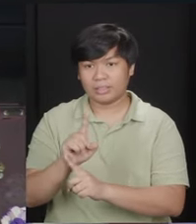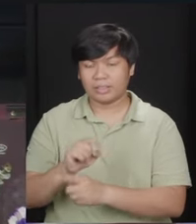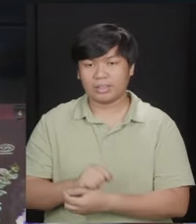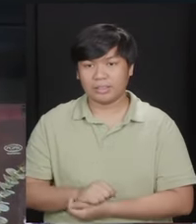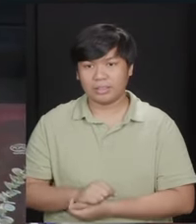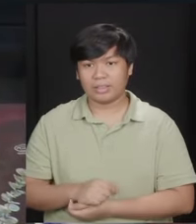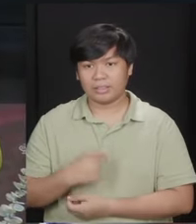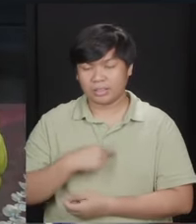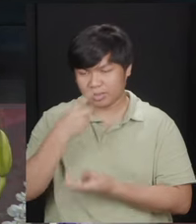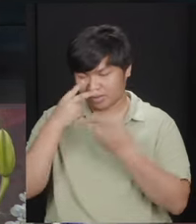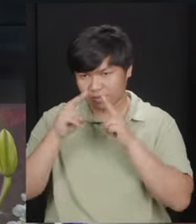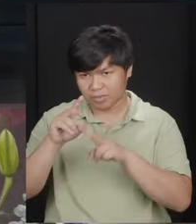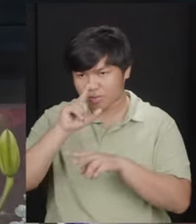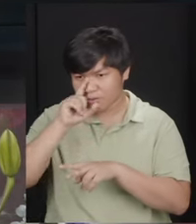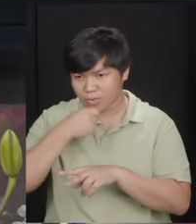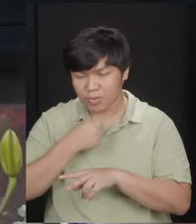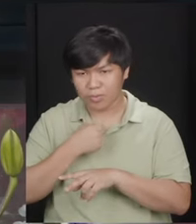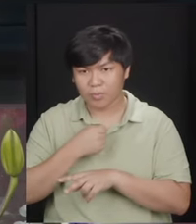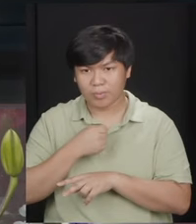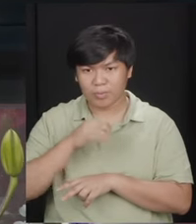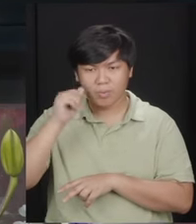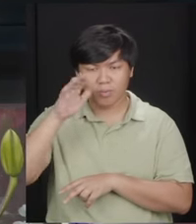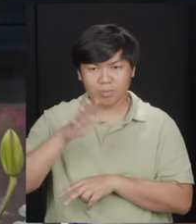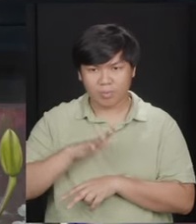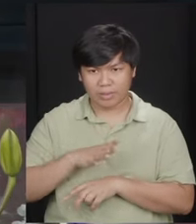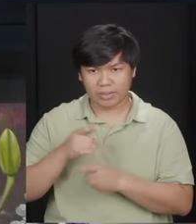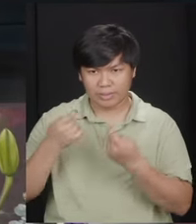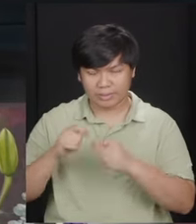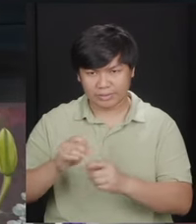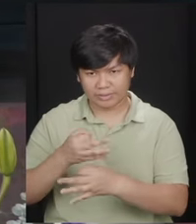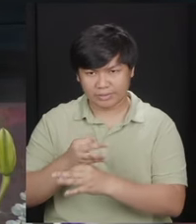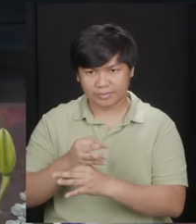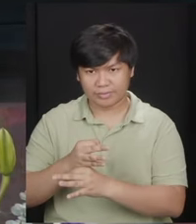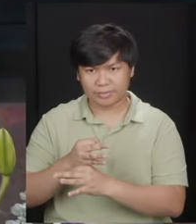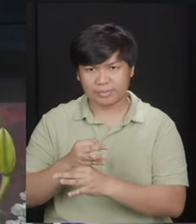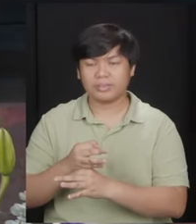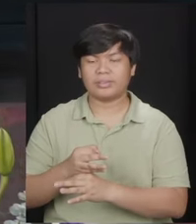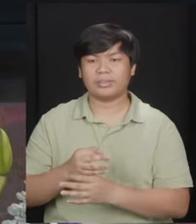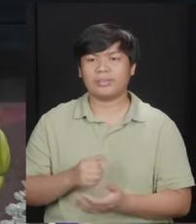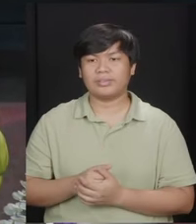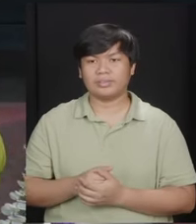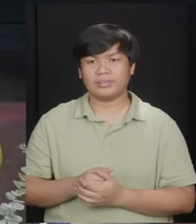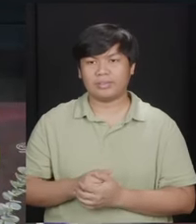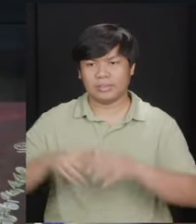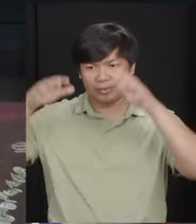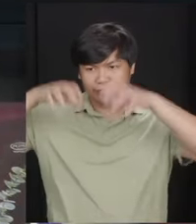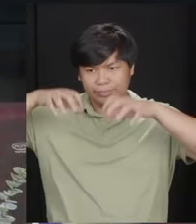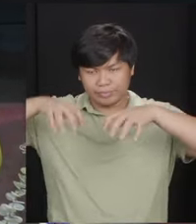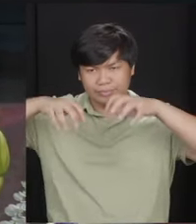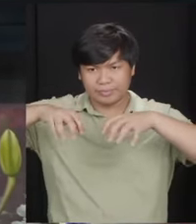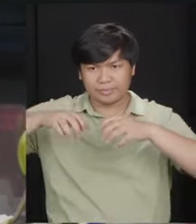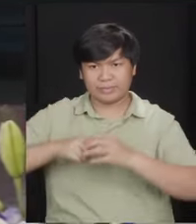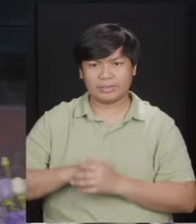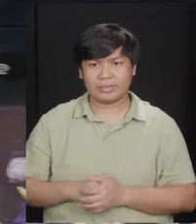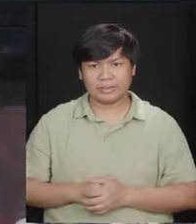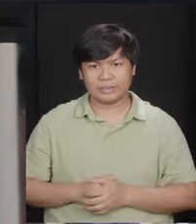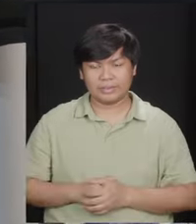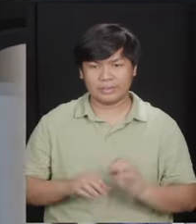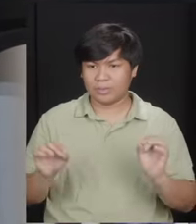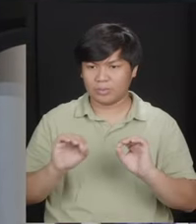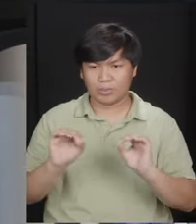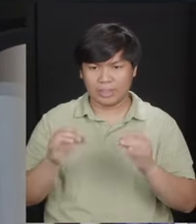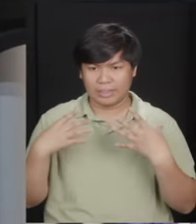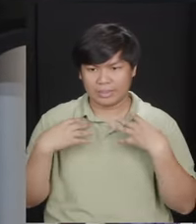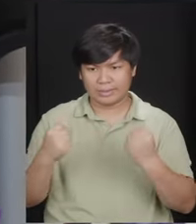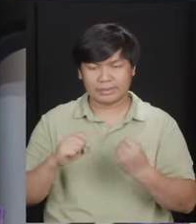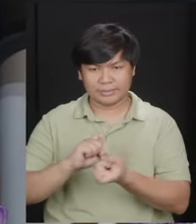I see an old lady trying to change her tire on the road. It's raining. She obviously doesn't have the strength